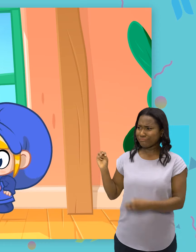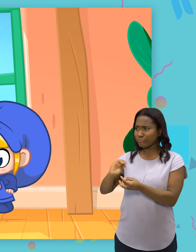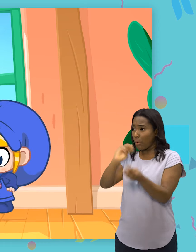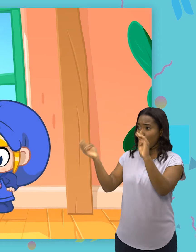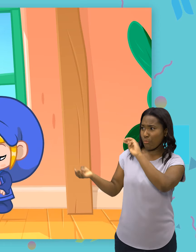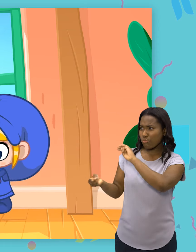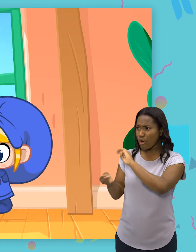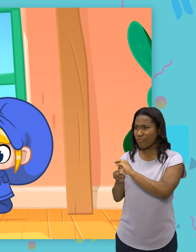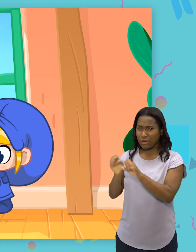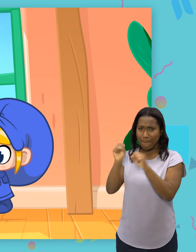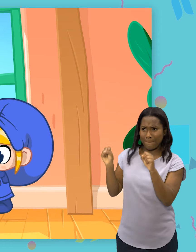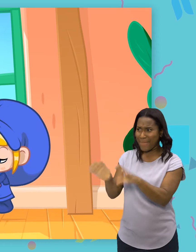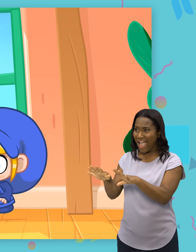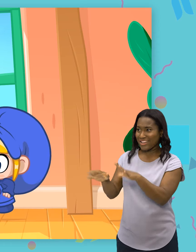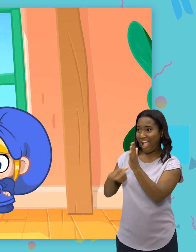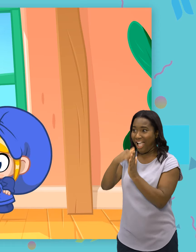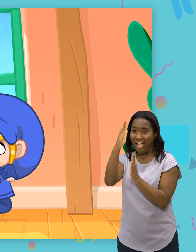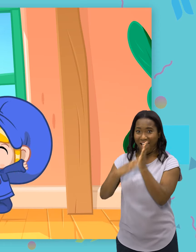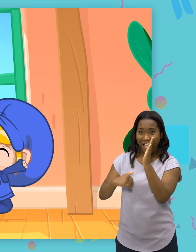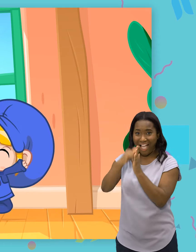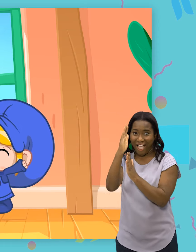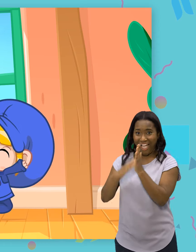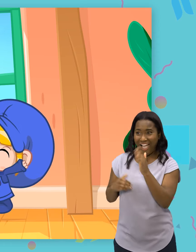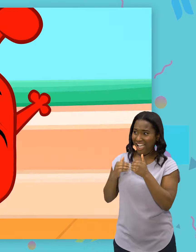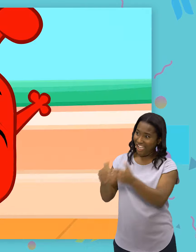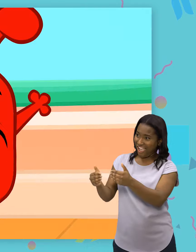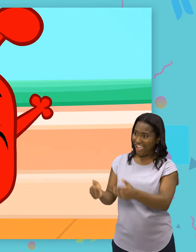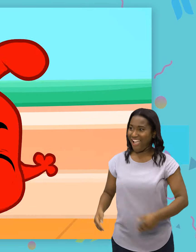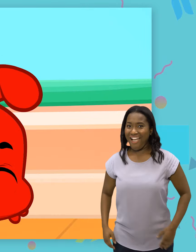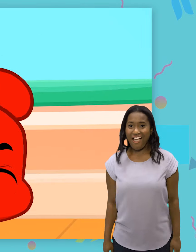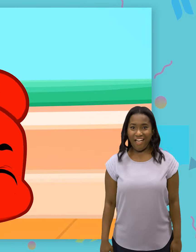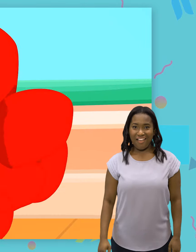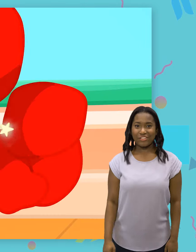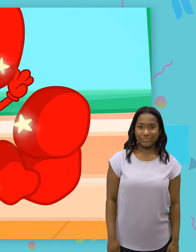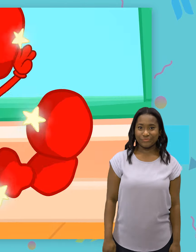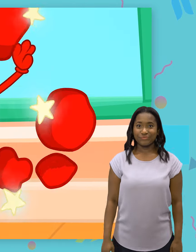Yeah. Morphle, morph into a magic paintbrush.